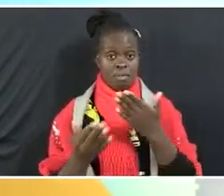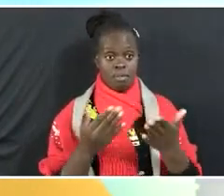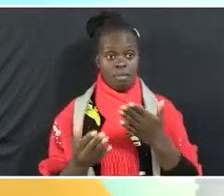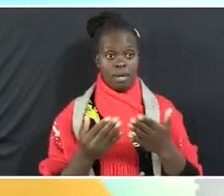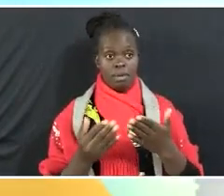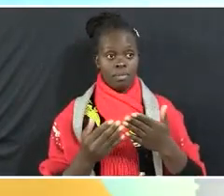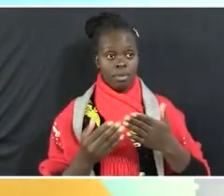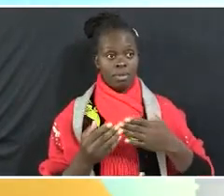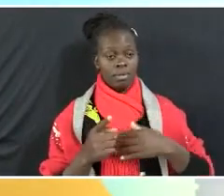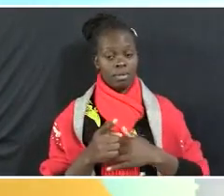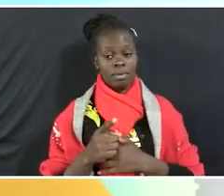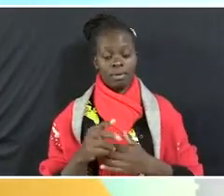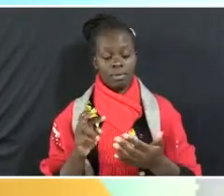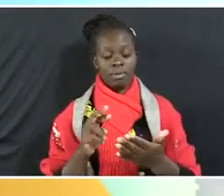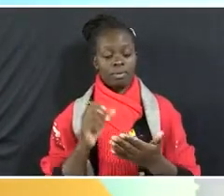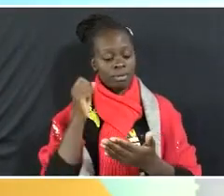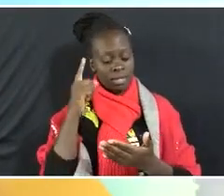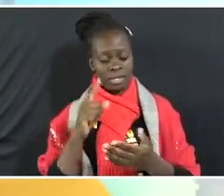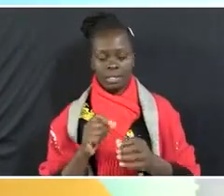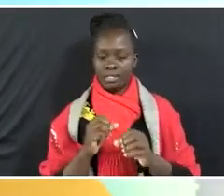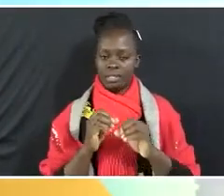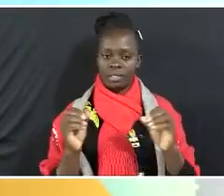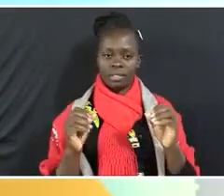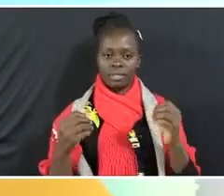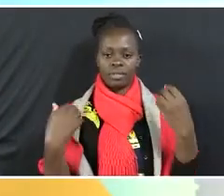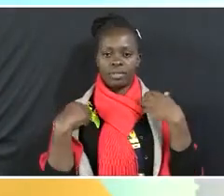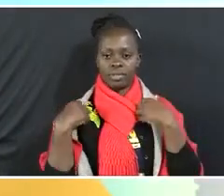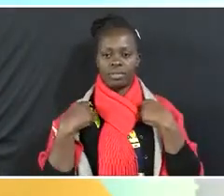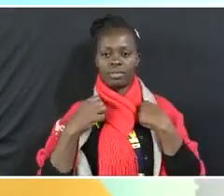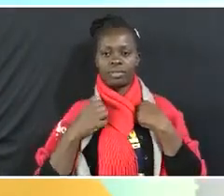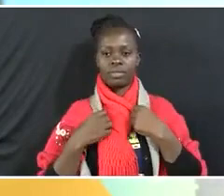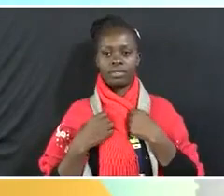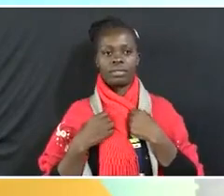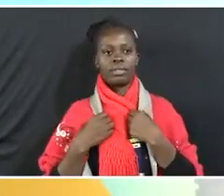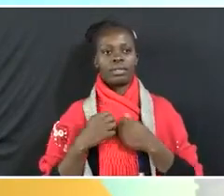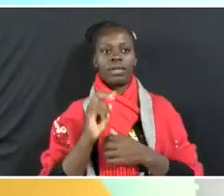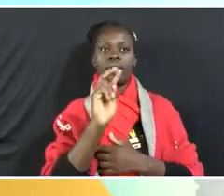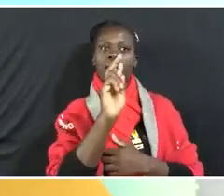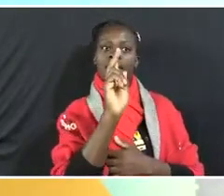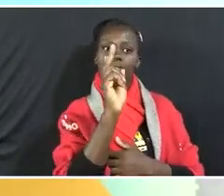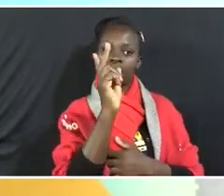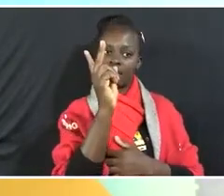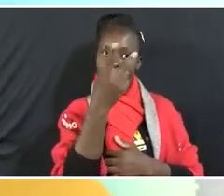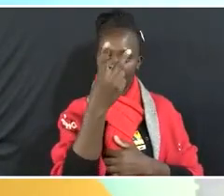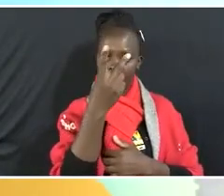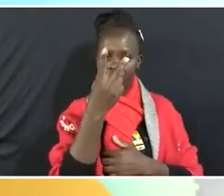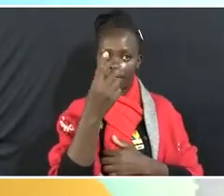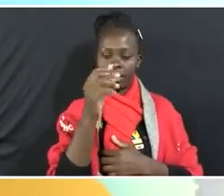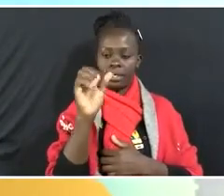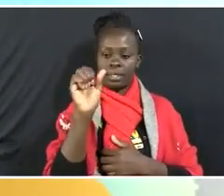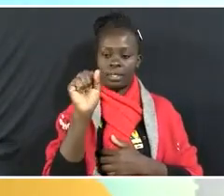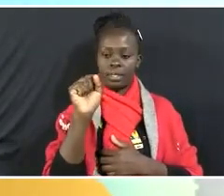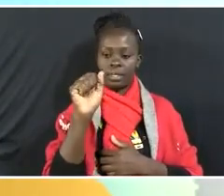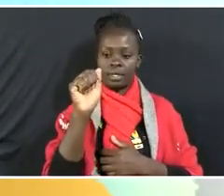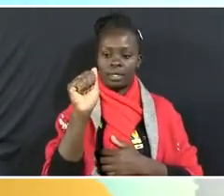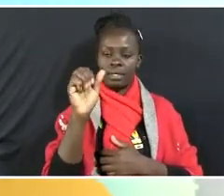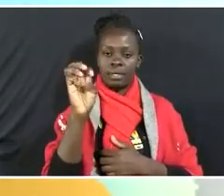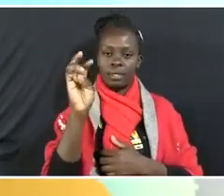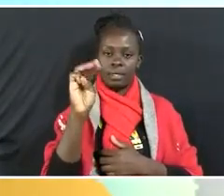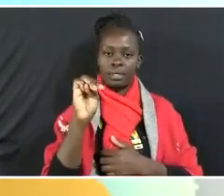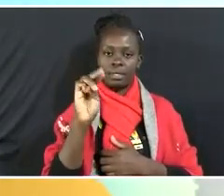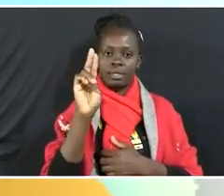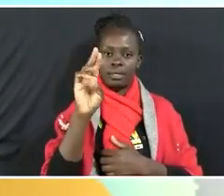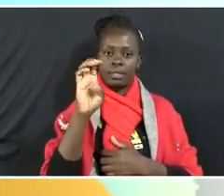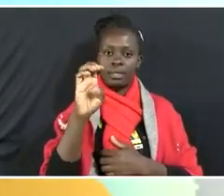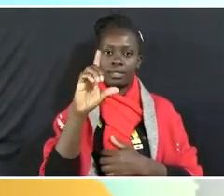heard me preach about it. I love this passage. The passage is 2 Samuel chapter 13. Let me put